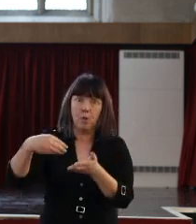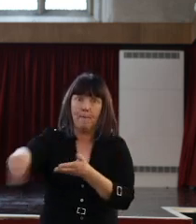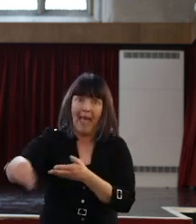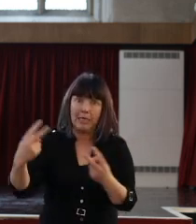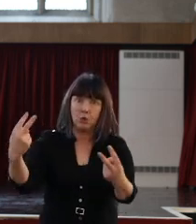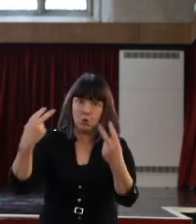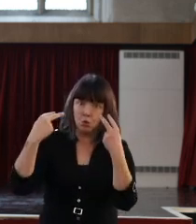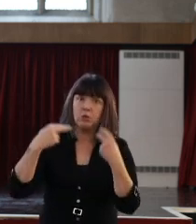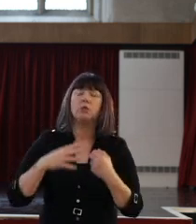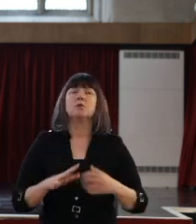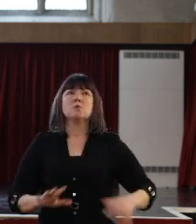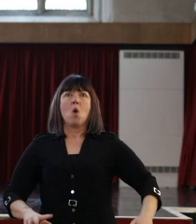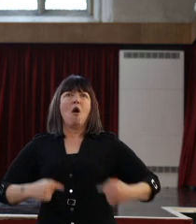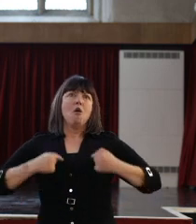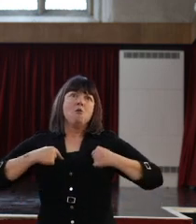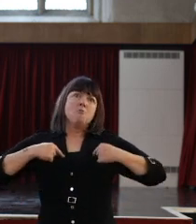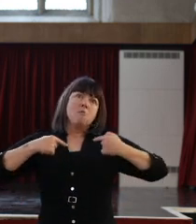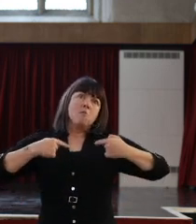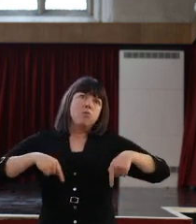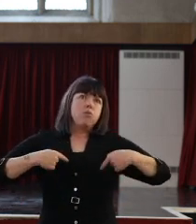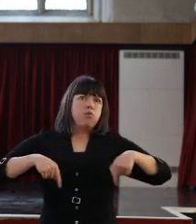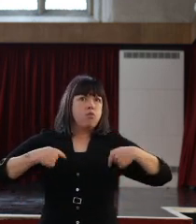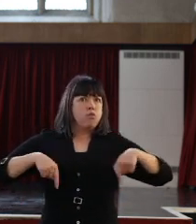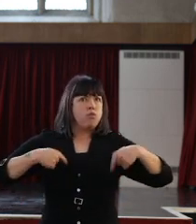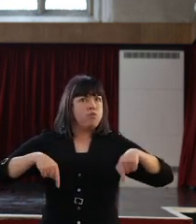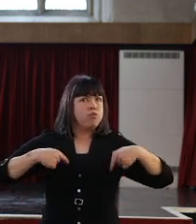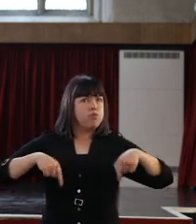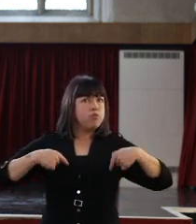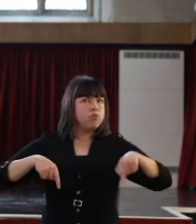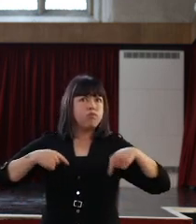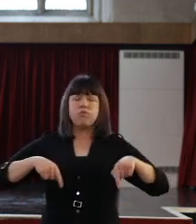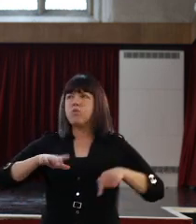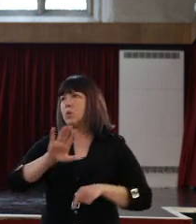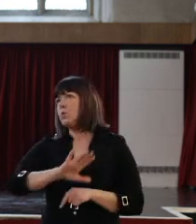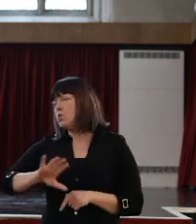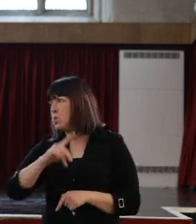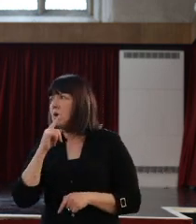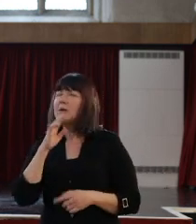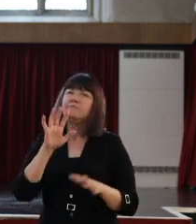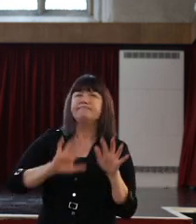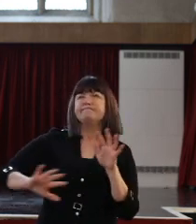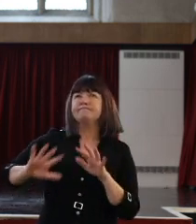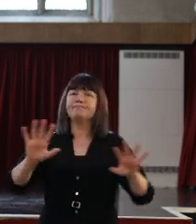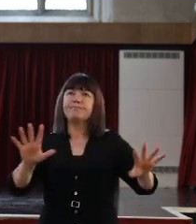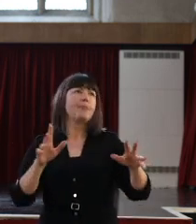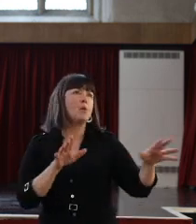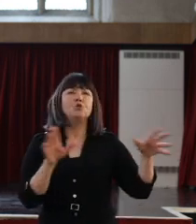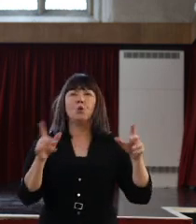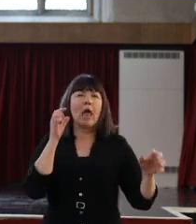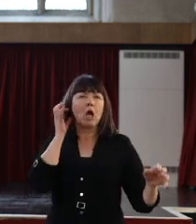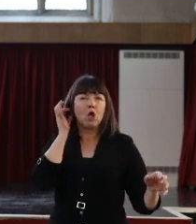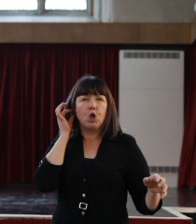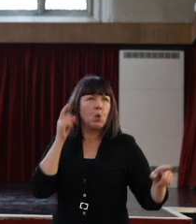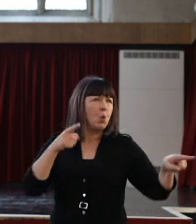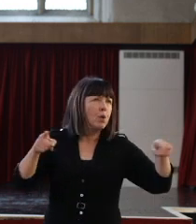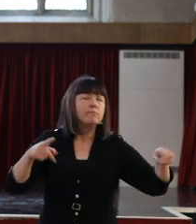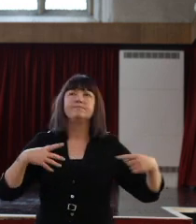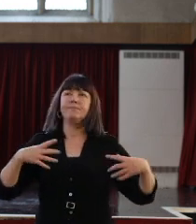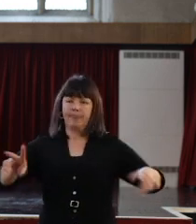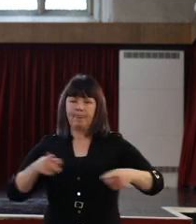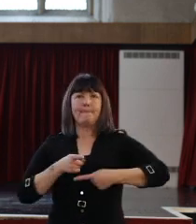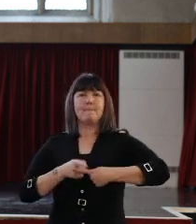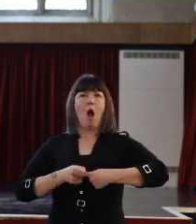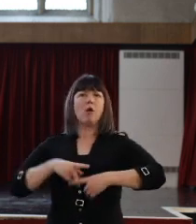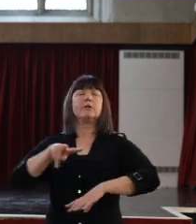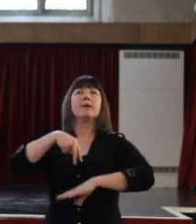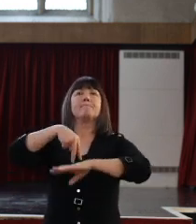an hour or so before the audience came in, as we were running through our lighting cues. And I'm standing on my mark when suddenly I find myself blinded